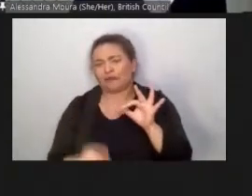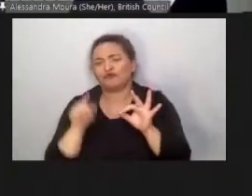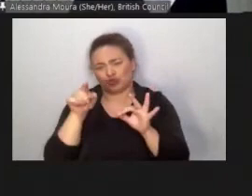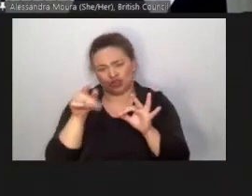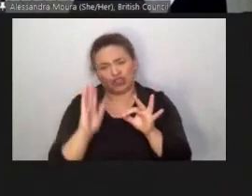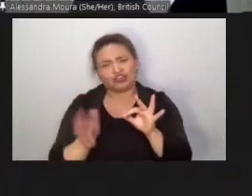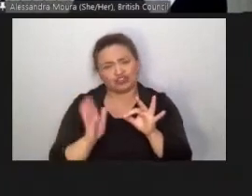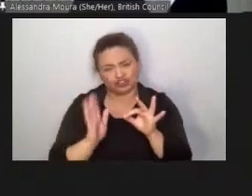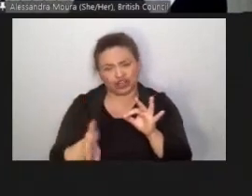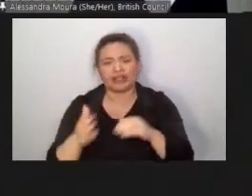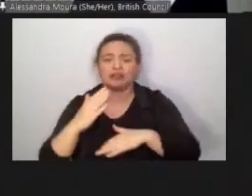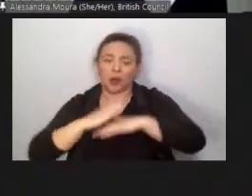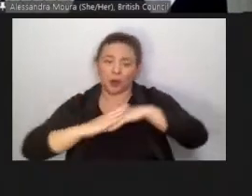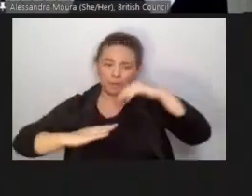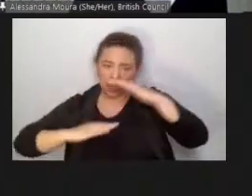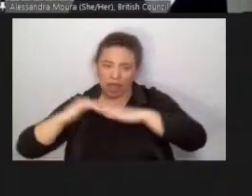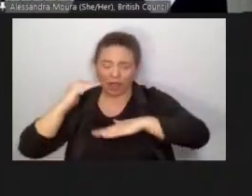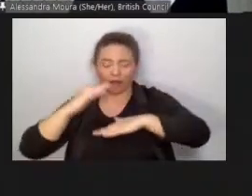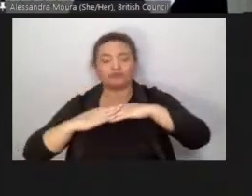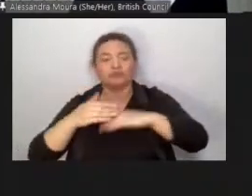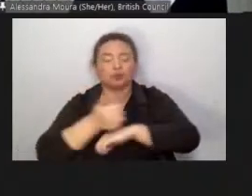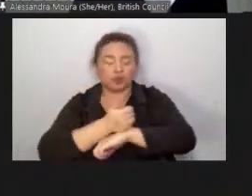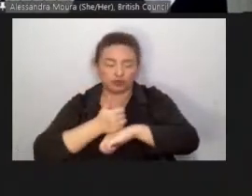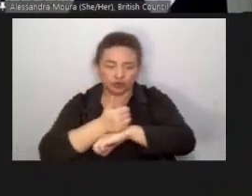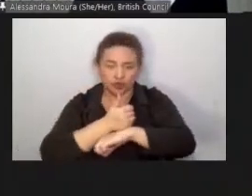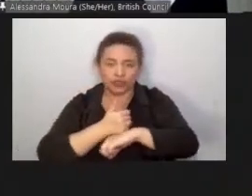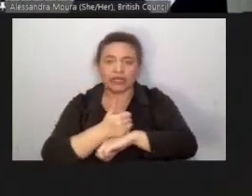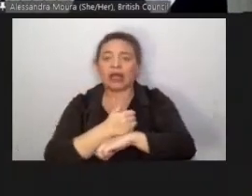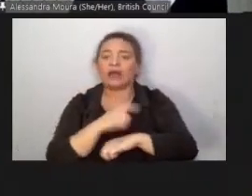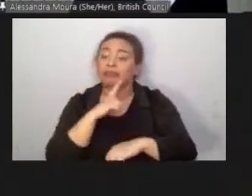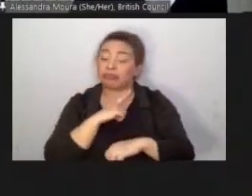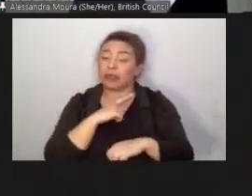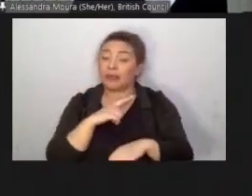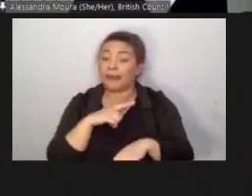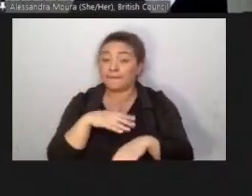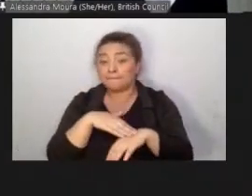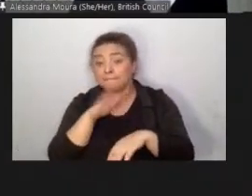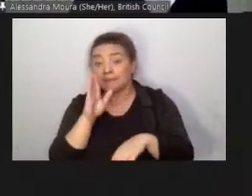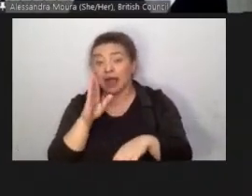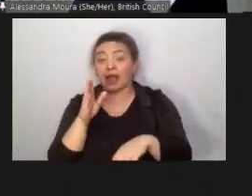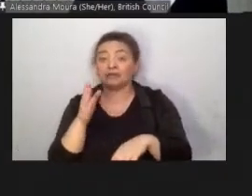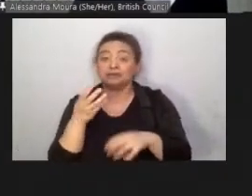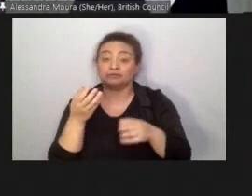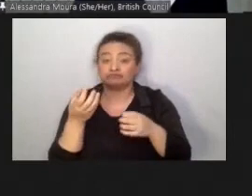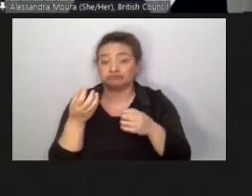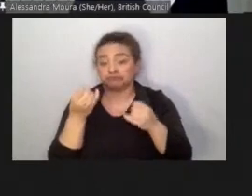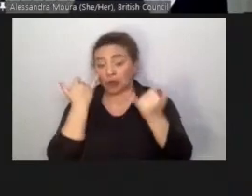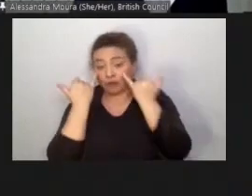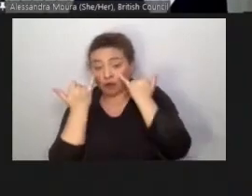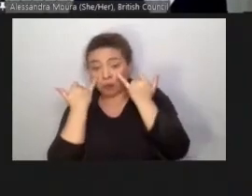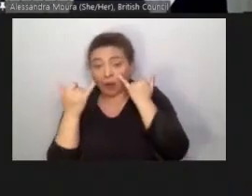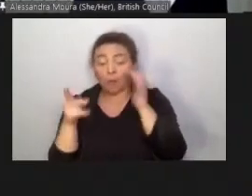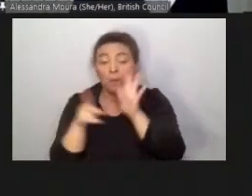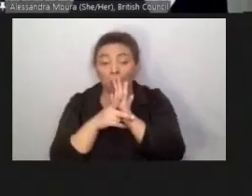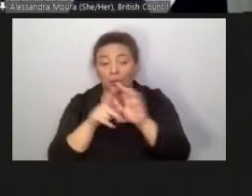practices. And there's more information about each of the professional practices on a link that we can share